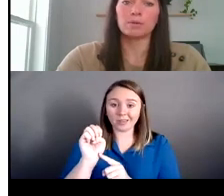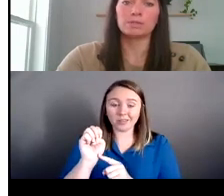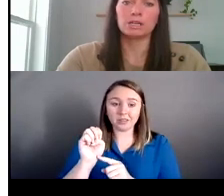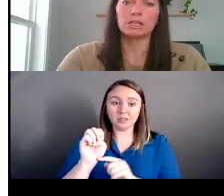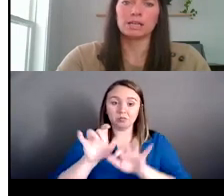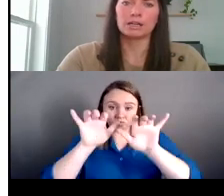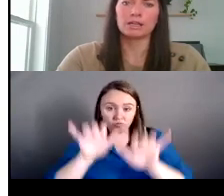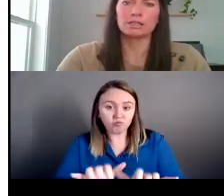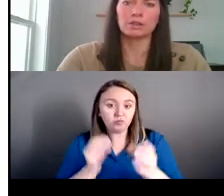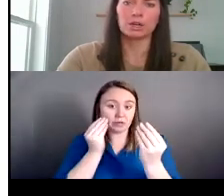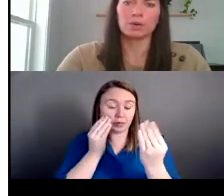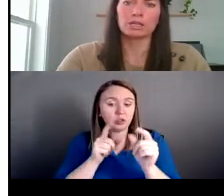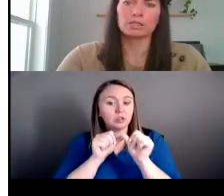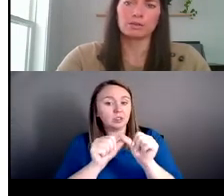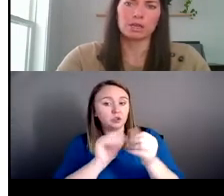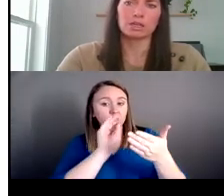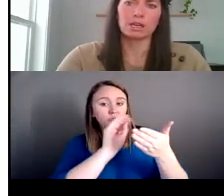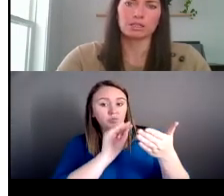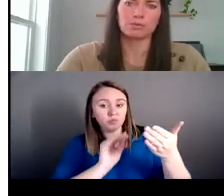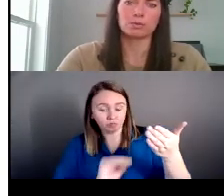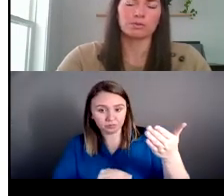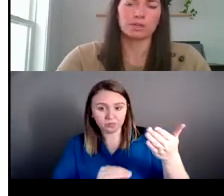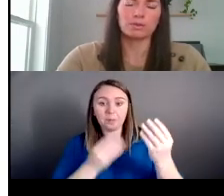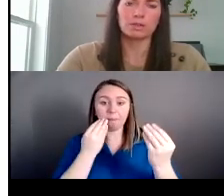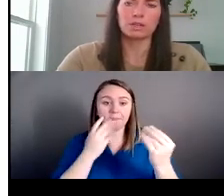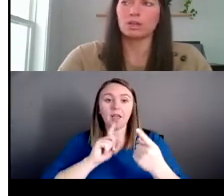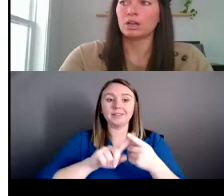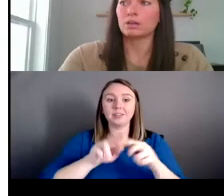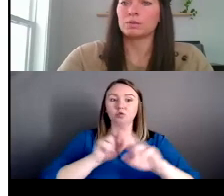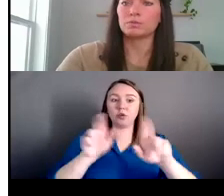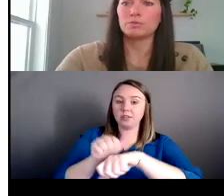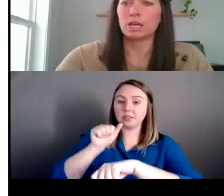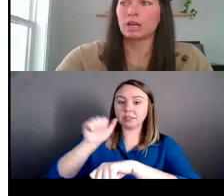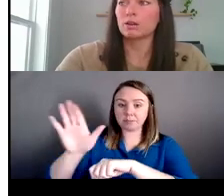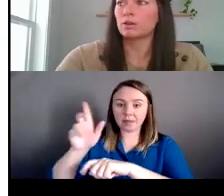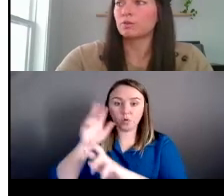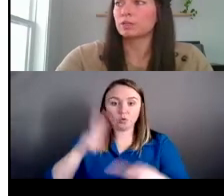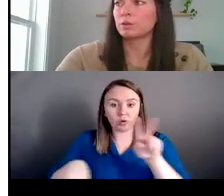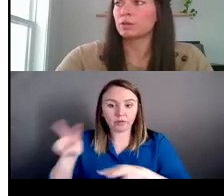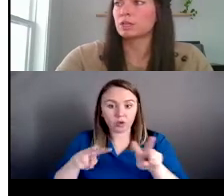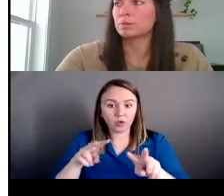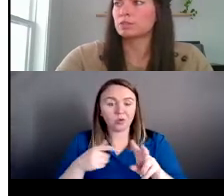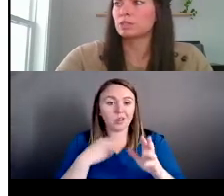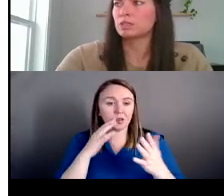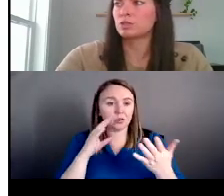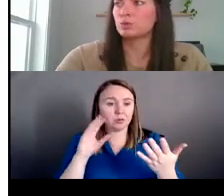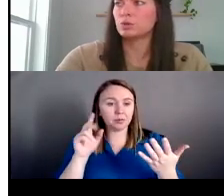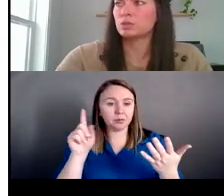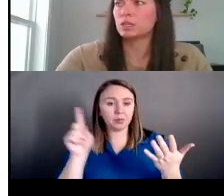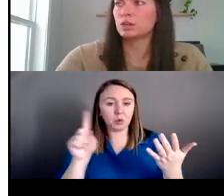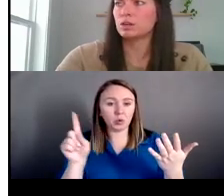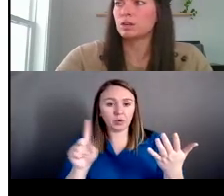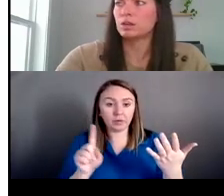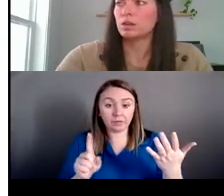continue updating data until they are ready to submit the case for review. And I'm going to move my arrow and hopefully it works here. But do you see this